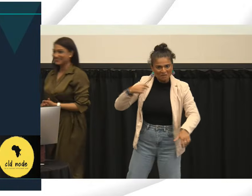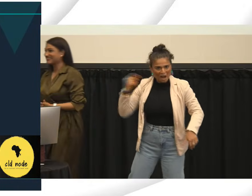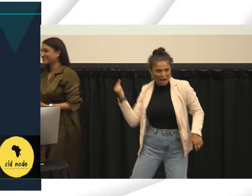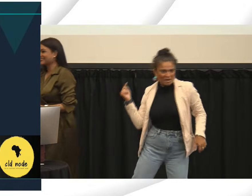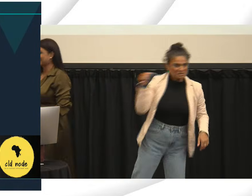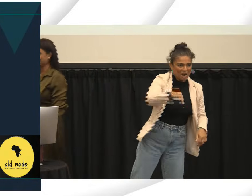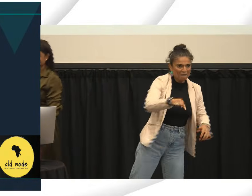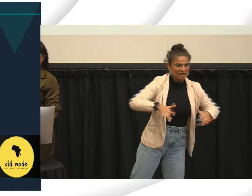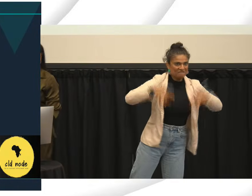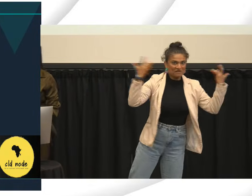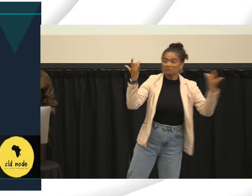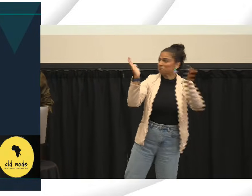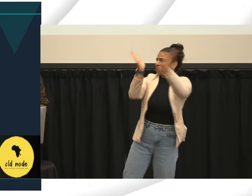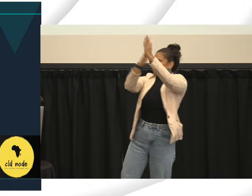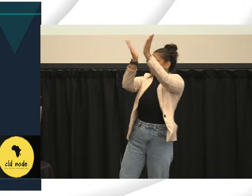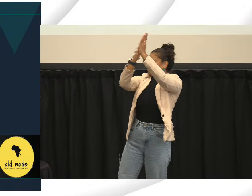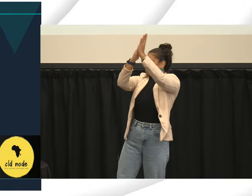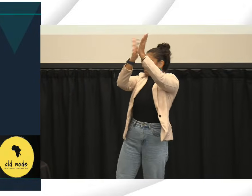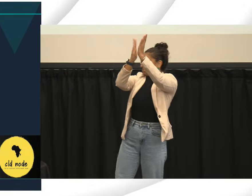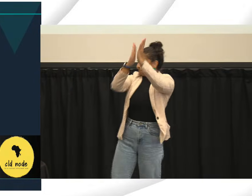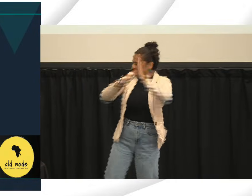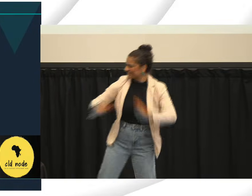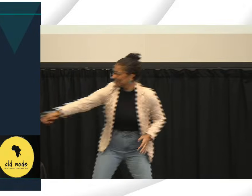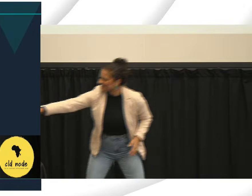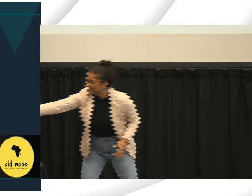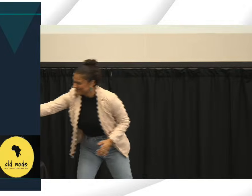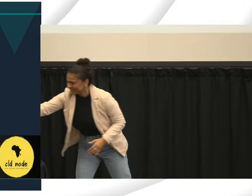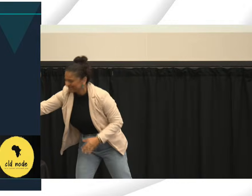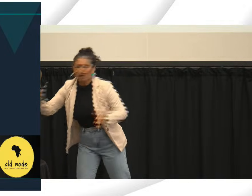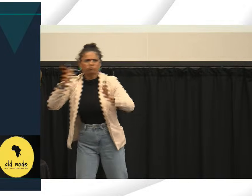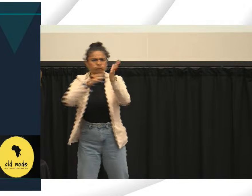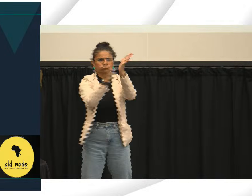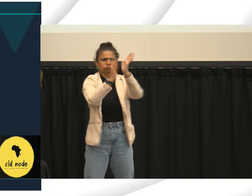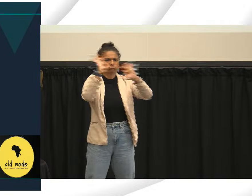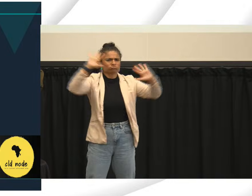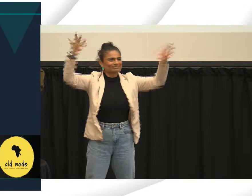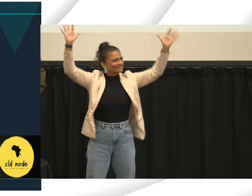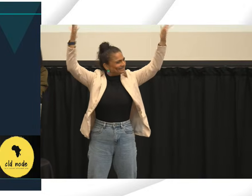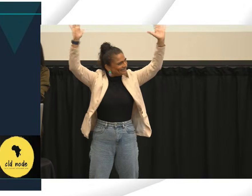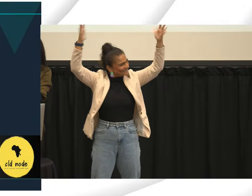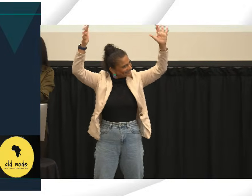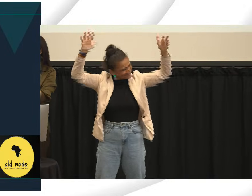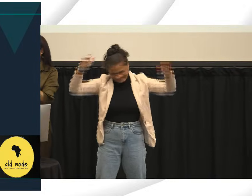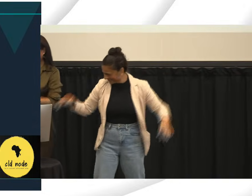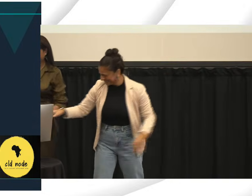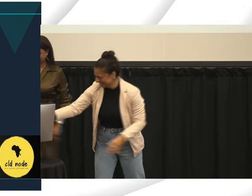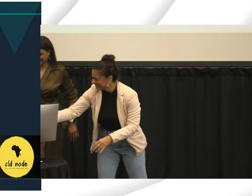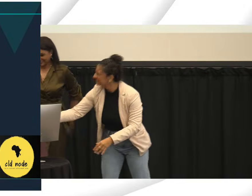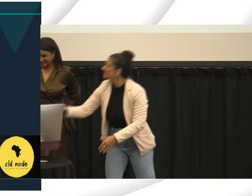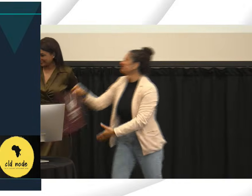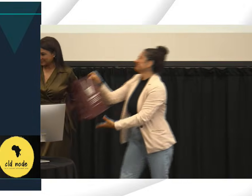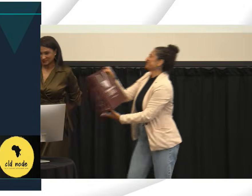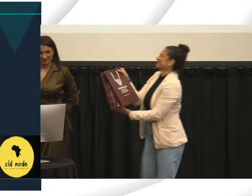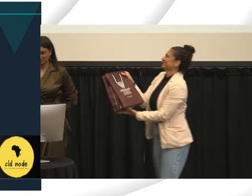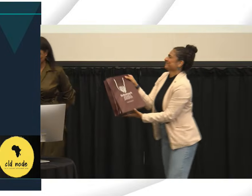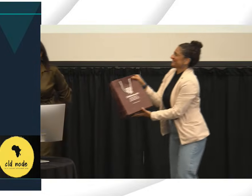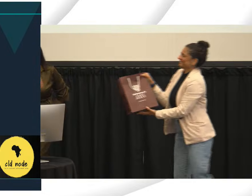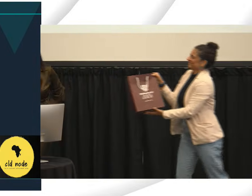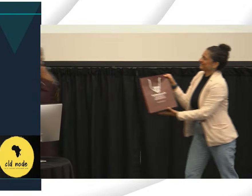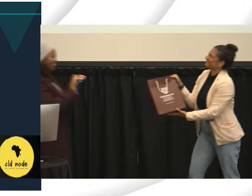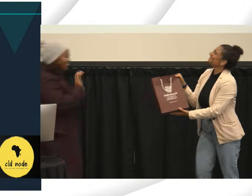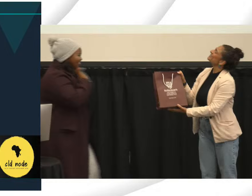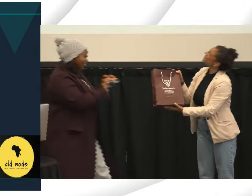She's the... So this is about the person who was most excited to be here in person and registered the first.